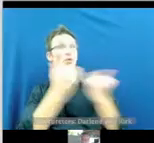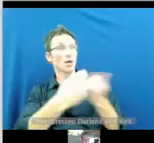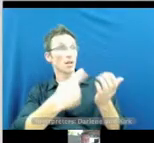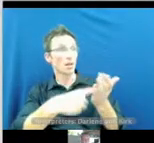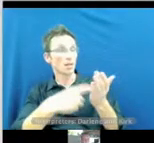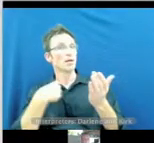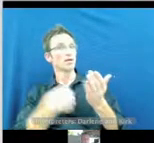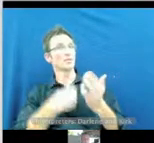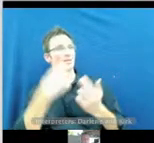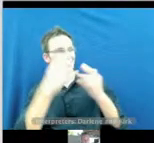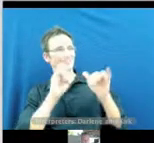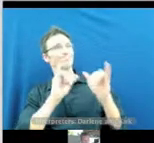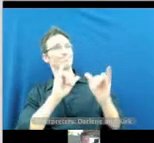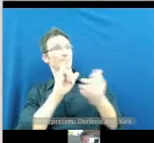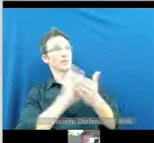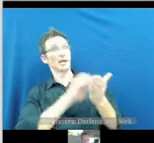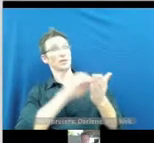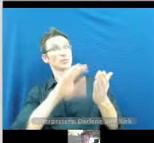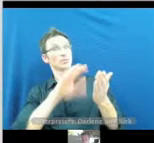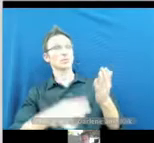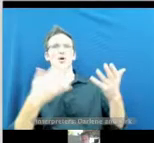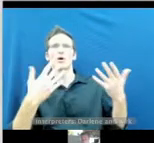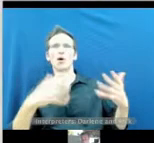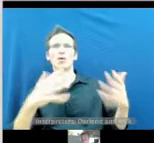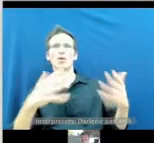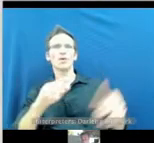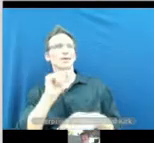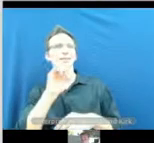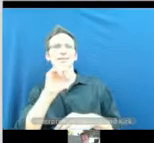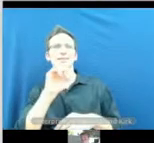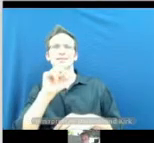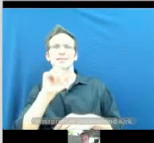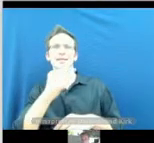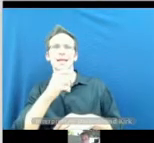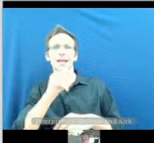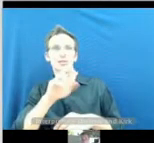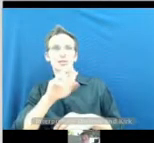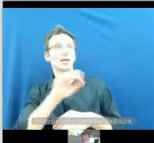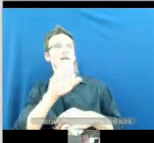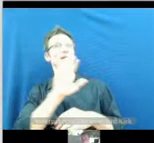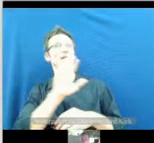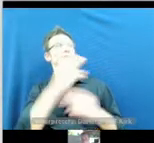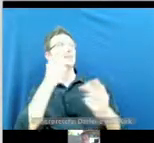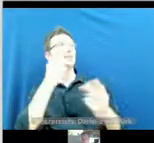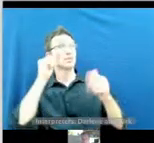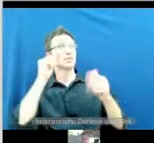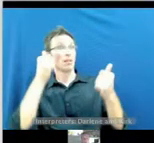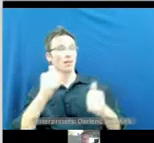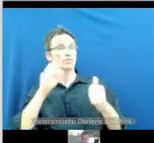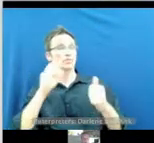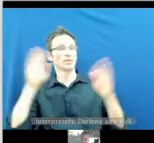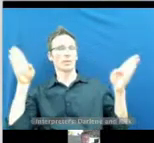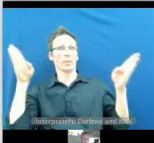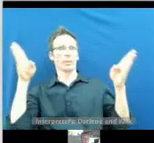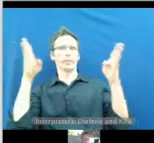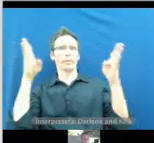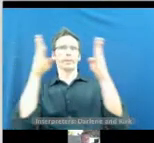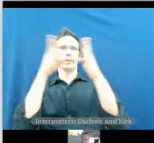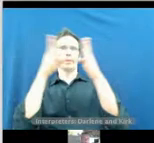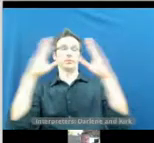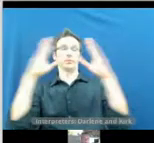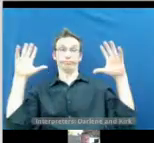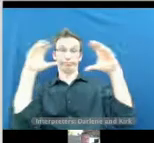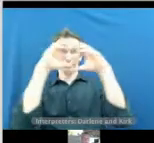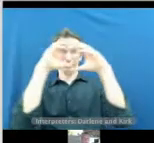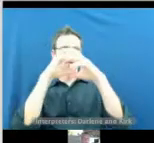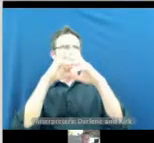teenager with quite progressed vision loss in terms of field loss, and they're just now getting connected with us, and